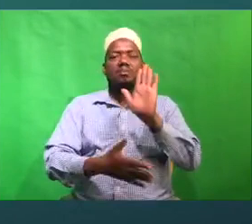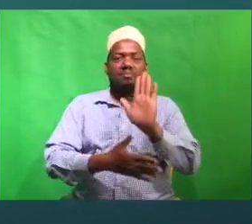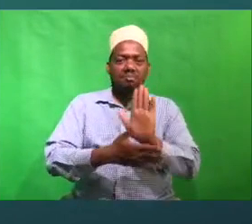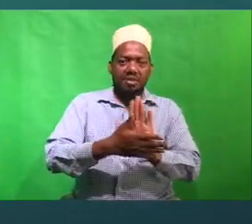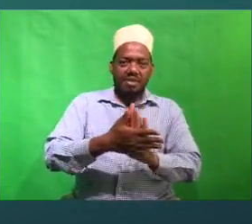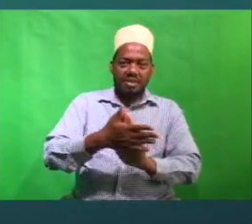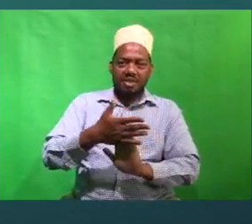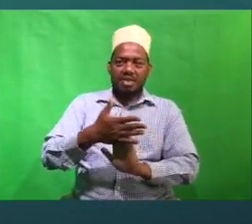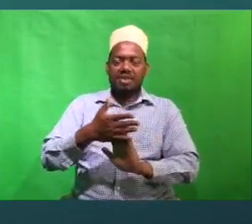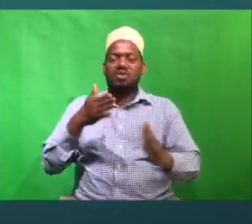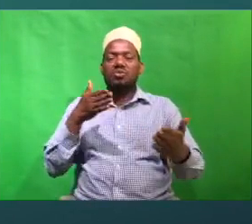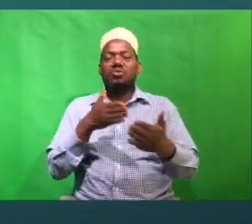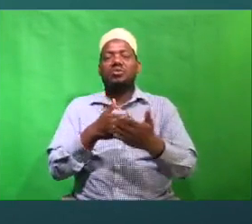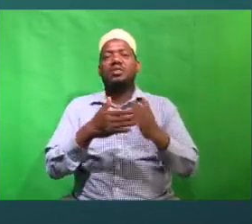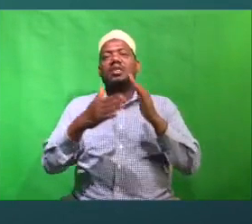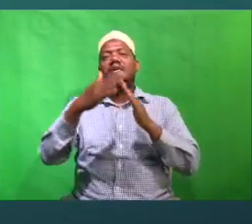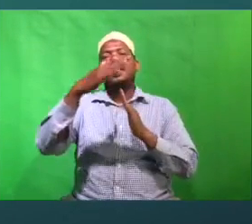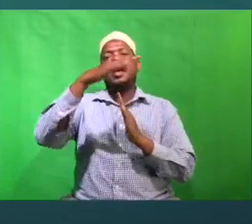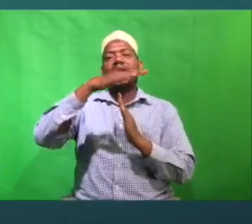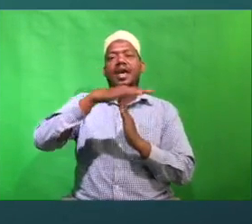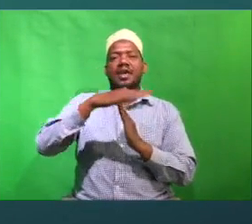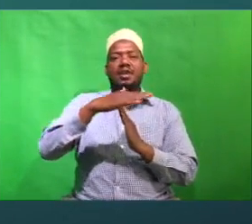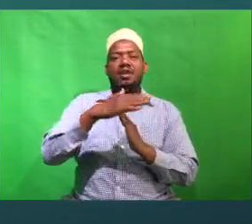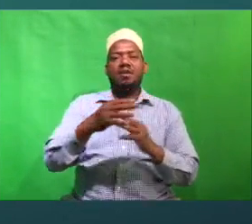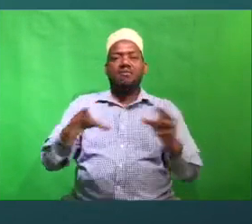of our lesson.